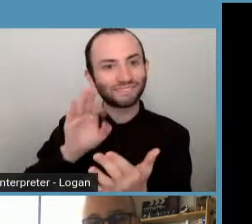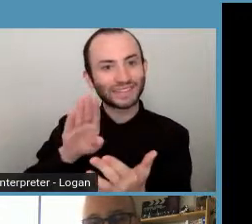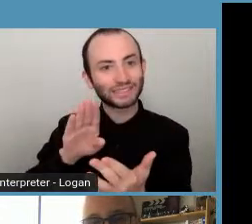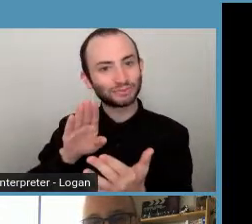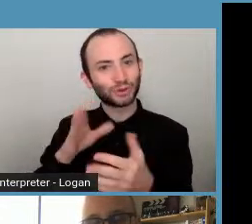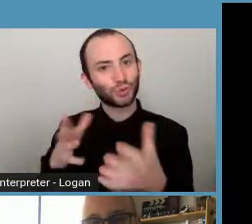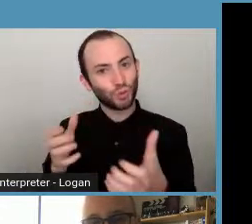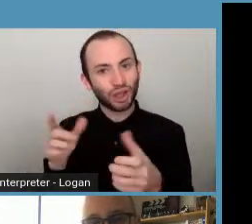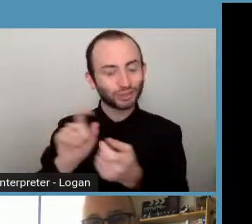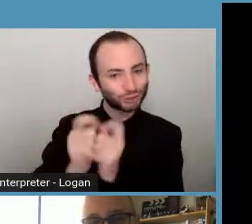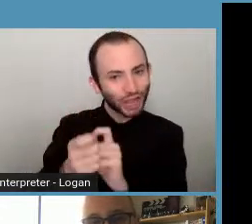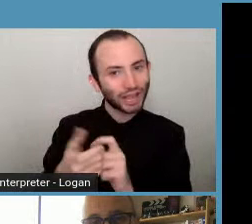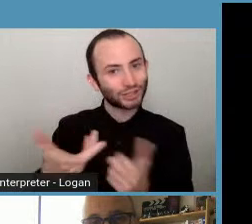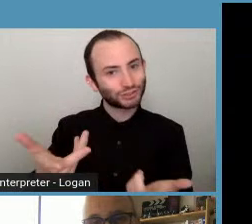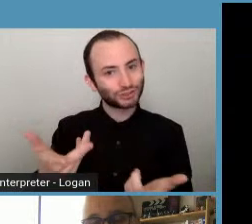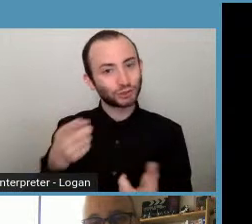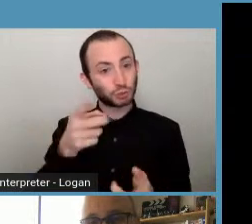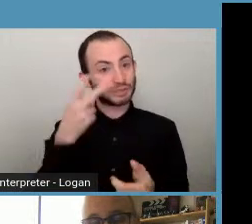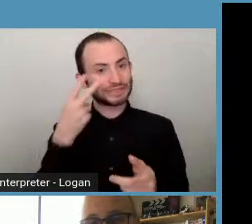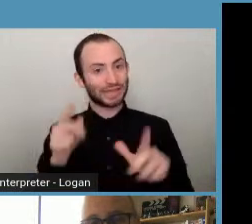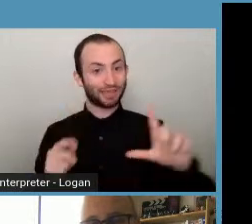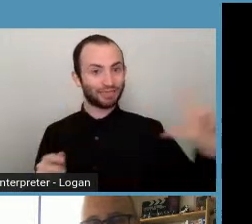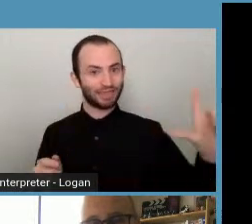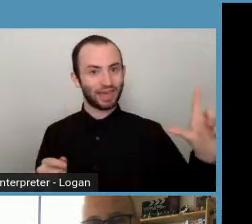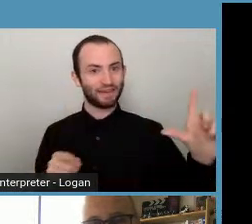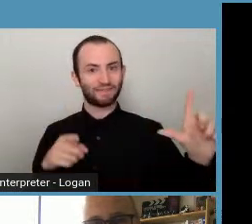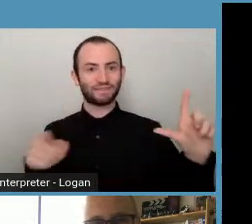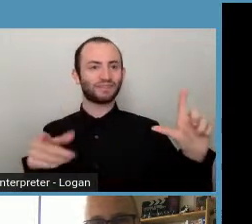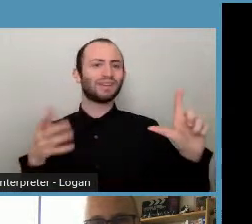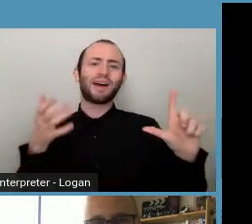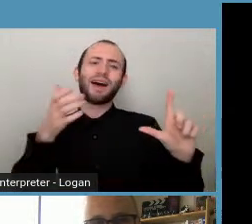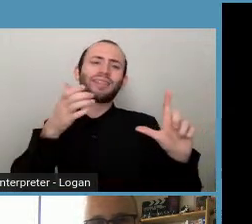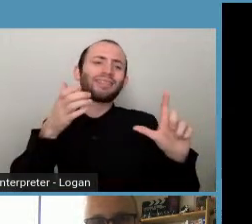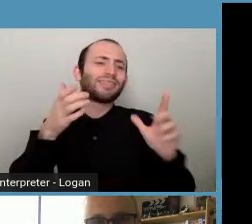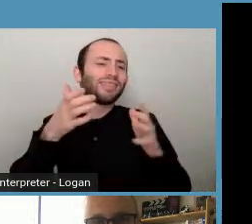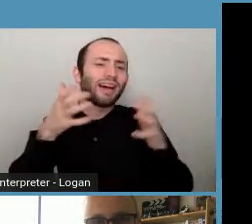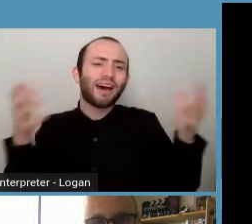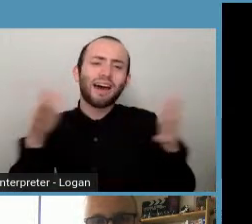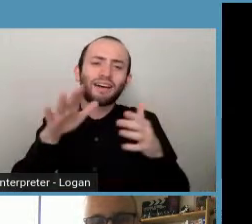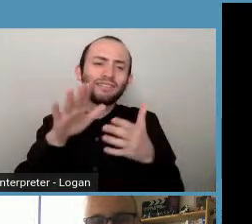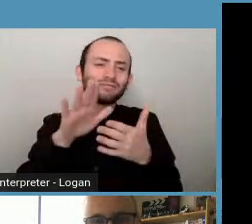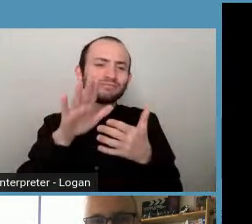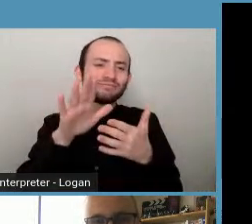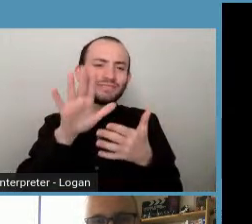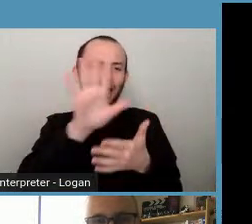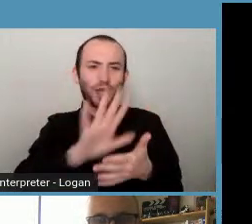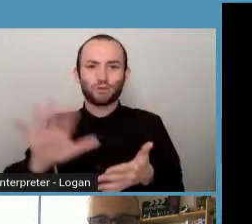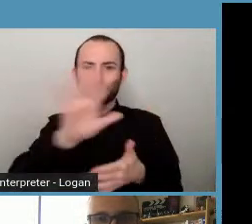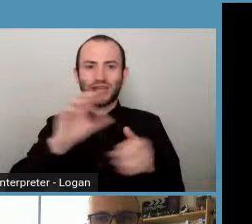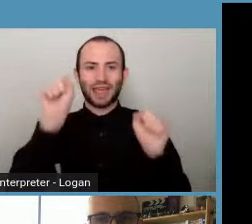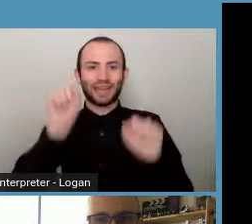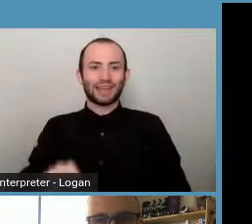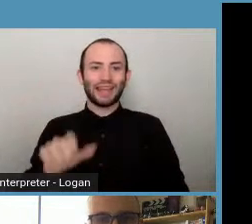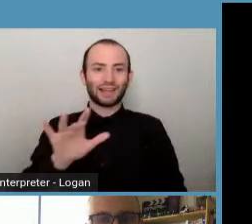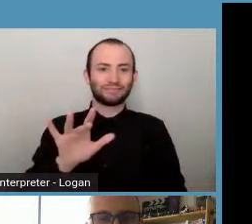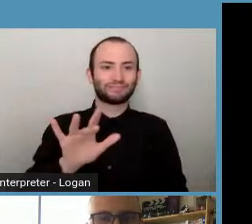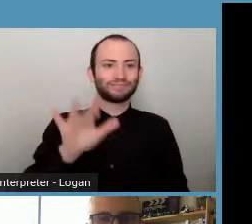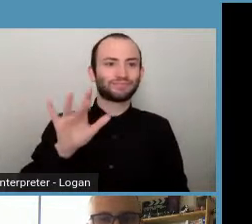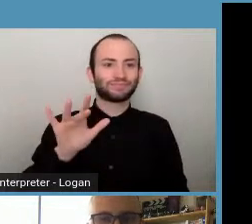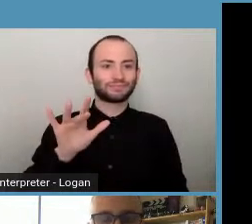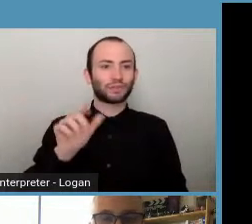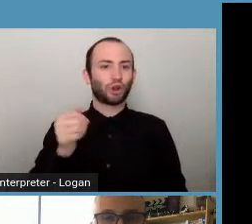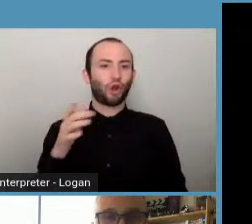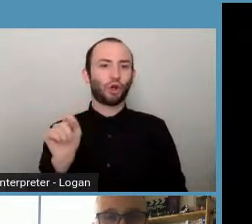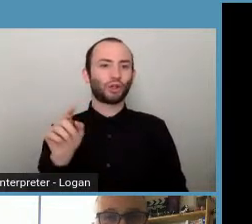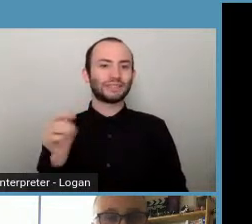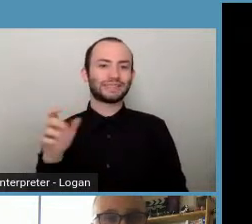this, because as we can see on the screenshot on the left, there is more than ample space to right beneath tagged people, add location, to add alt text.